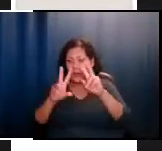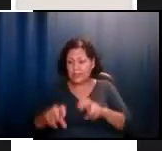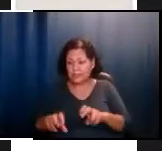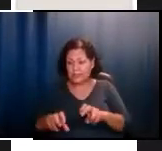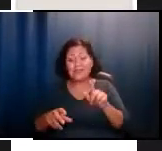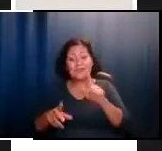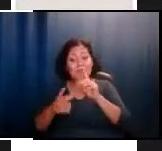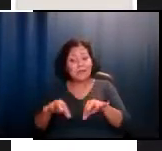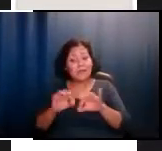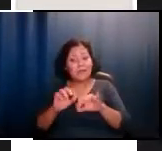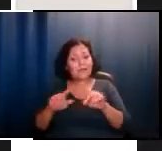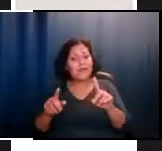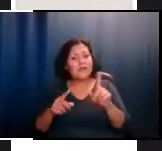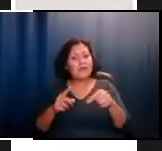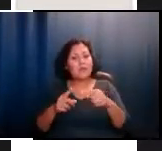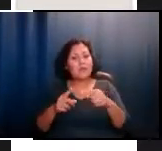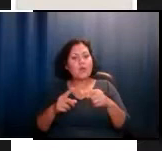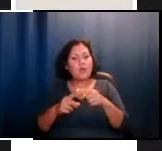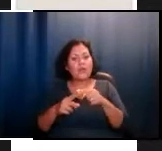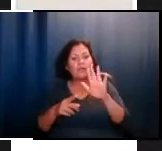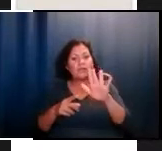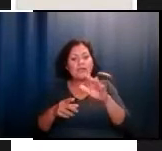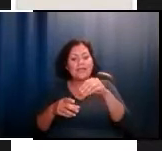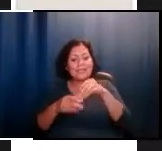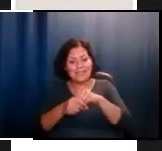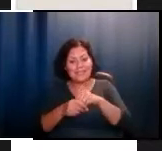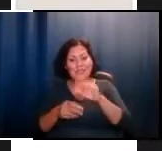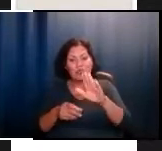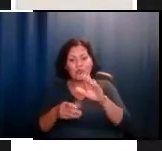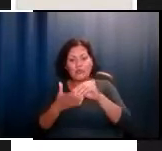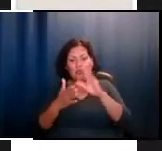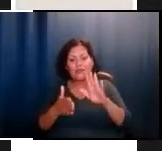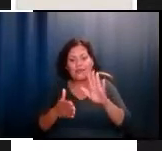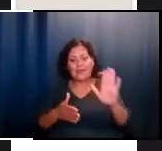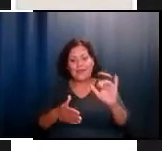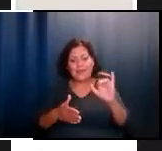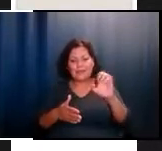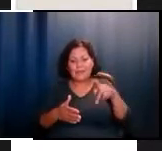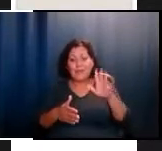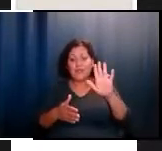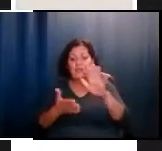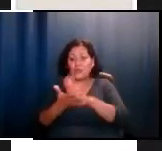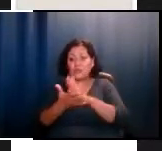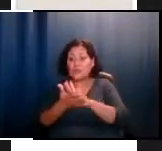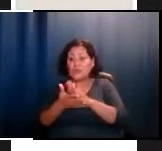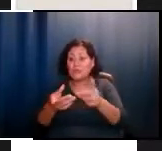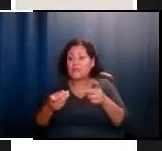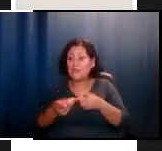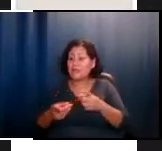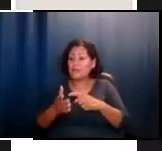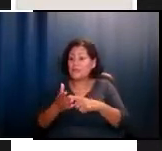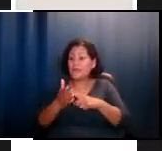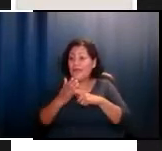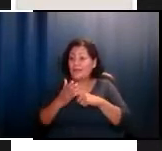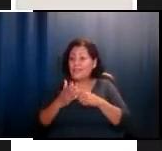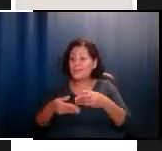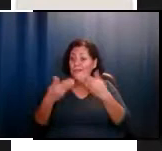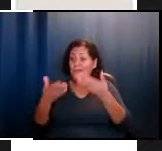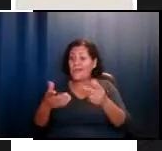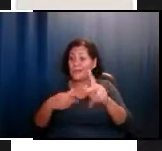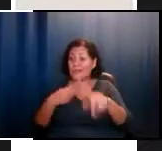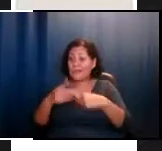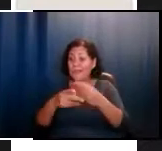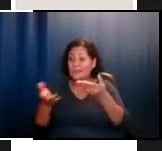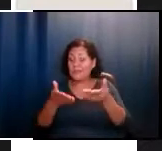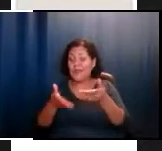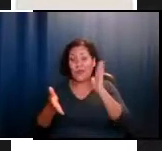once they're in your student's IEP, your school district is bound to provide those services. So I would start asking for